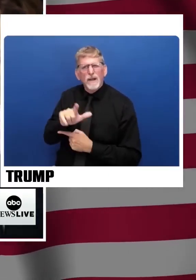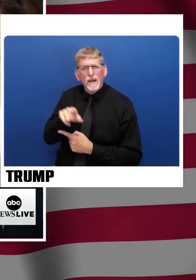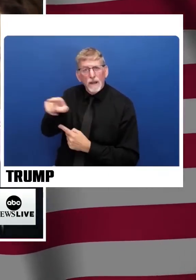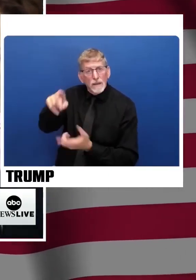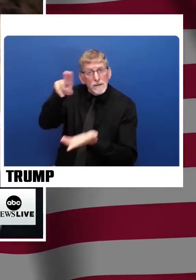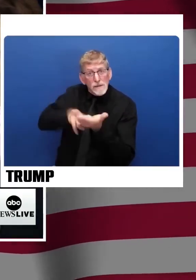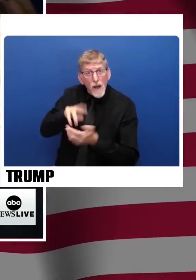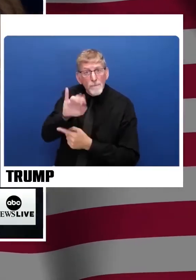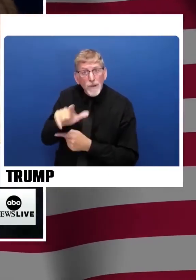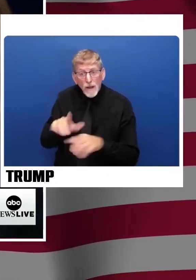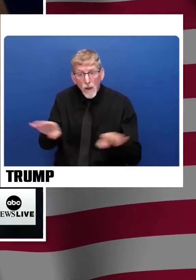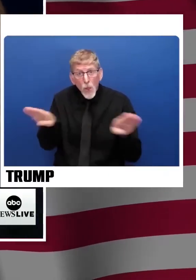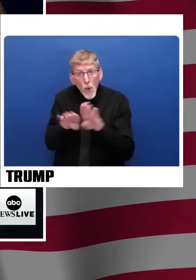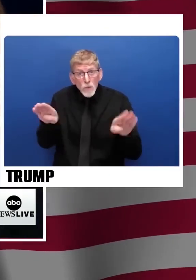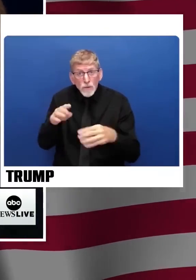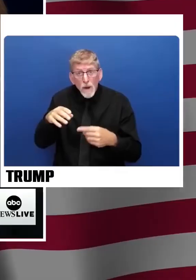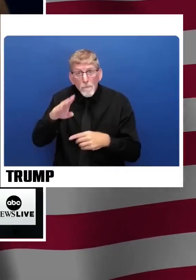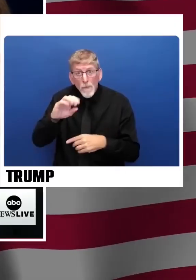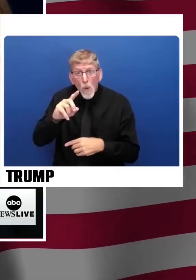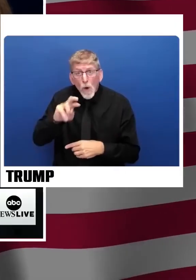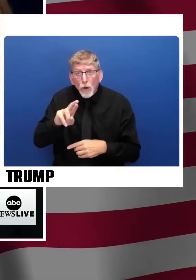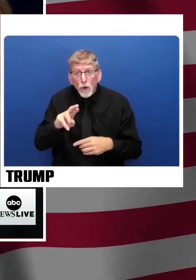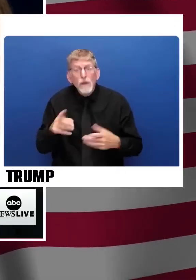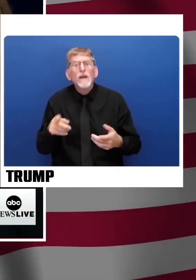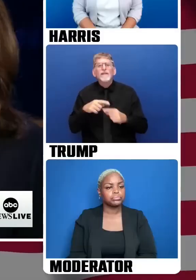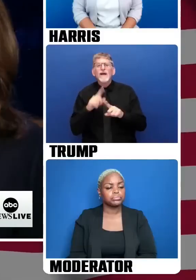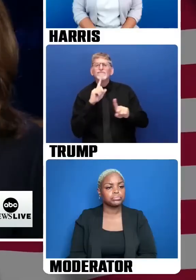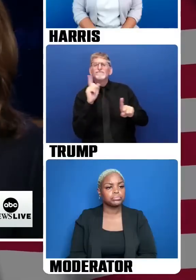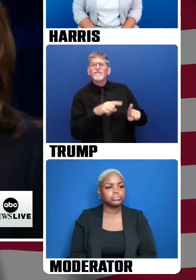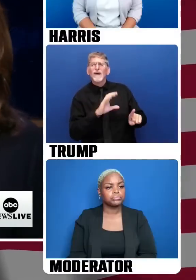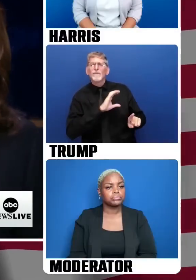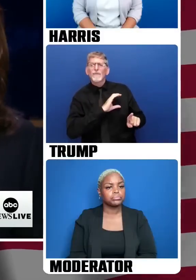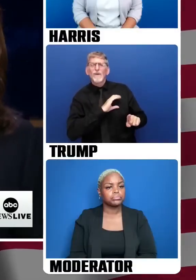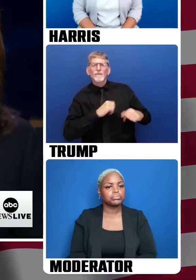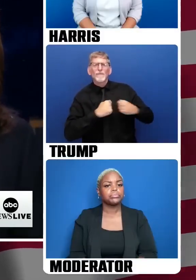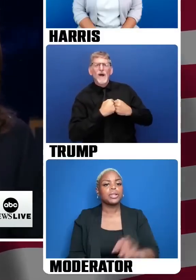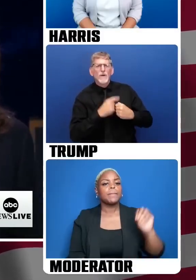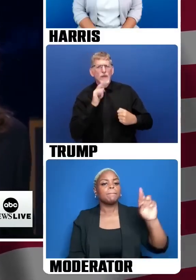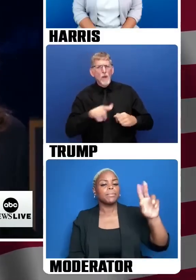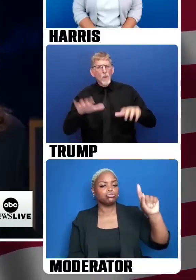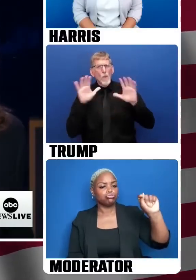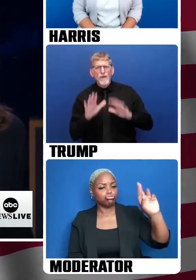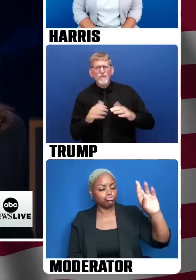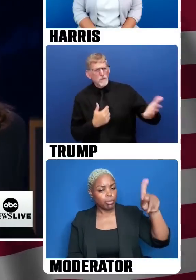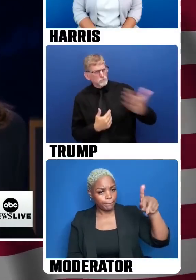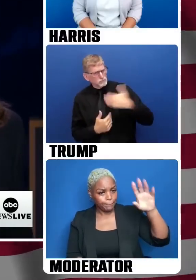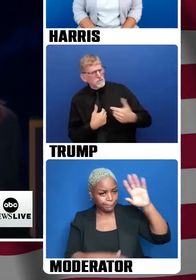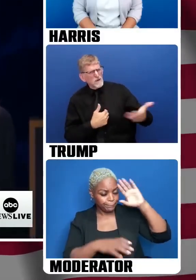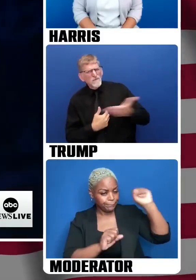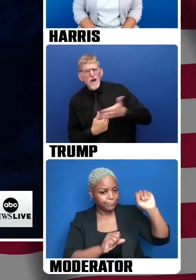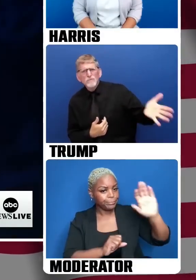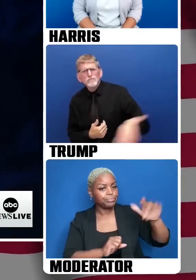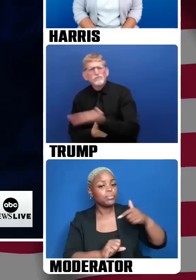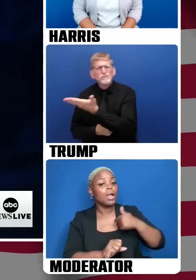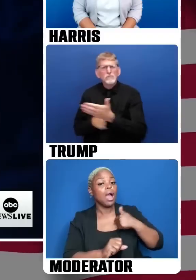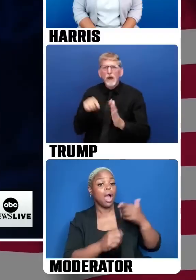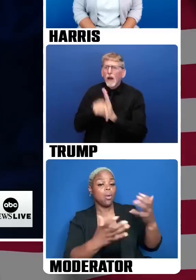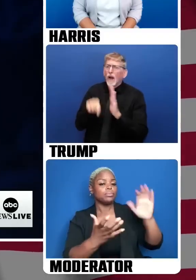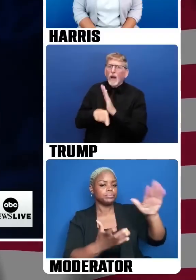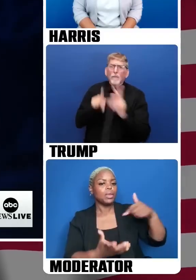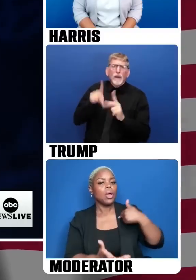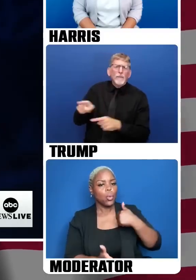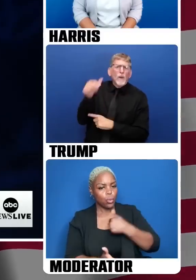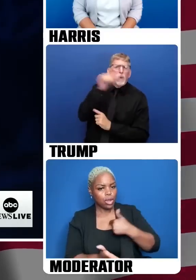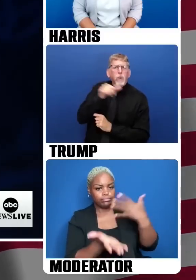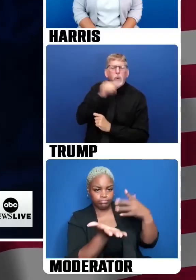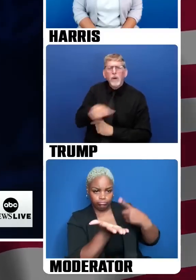phenomenal. If they do that, the border is closed. Mr. Those President, people are killing many people, unlike J6. We talked immigration here tonight. I do want